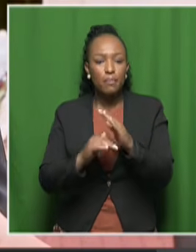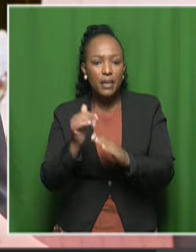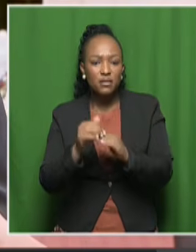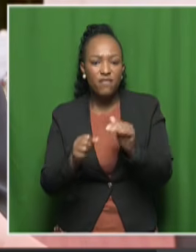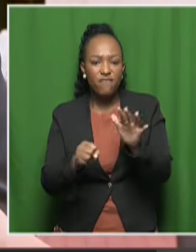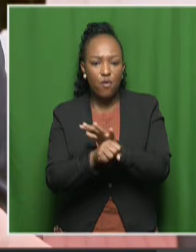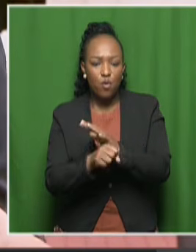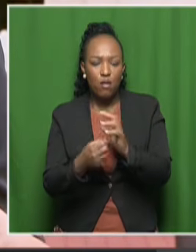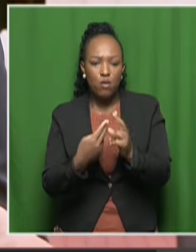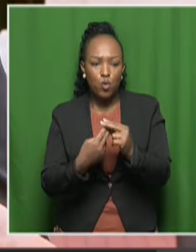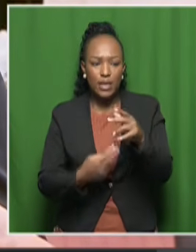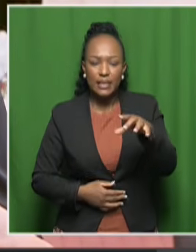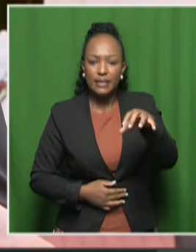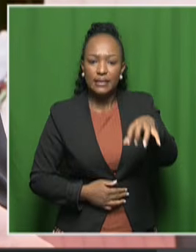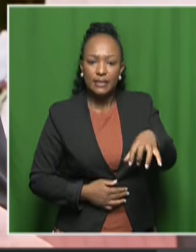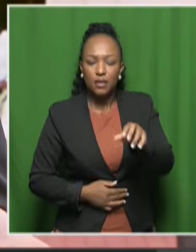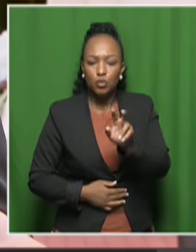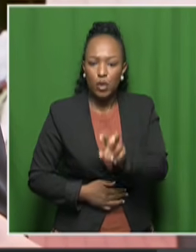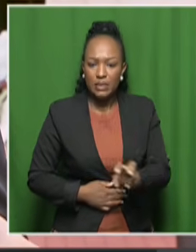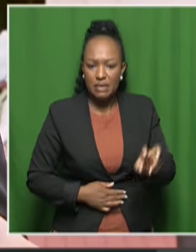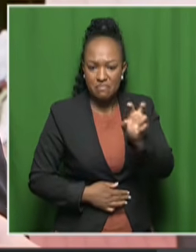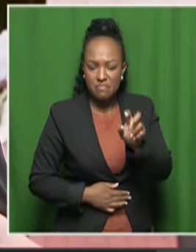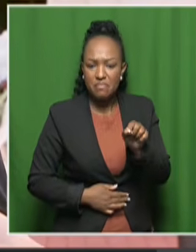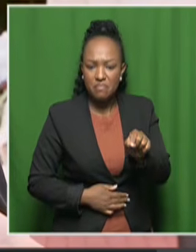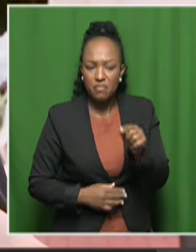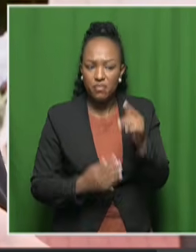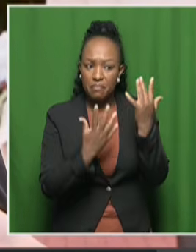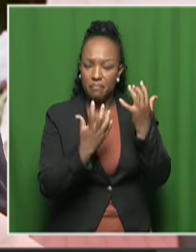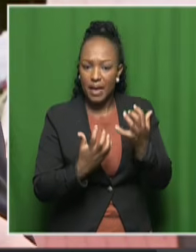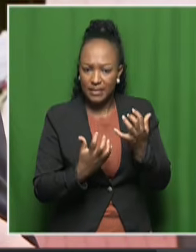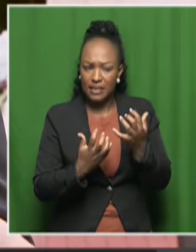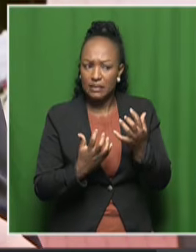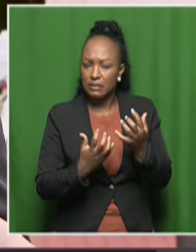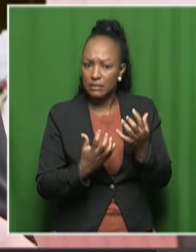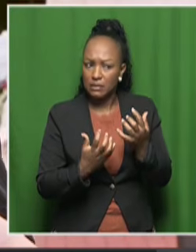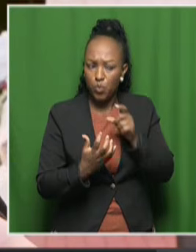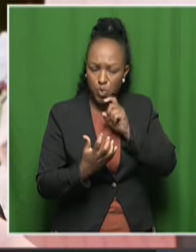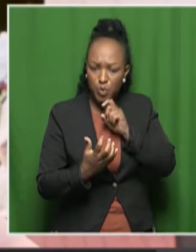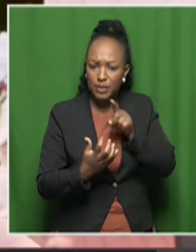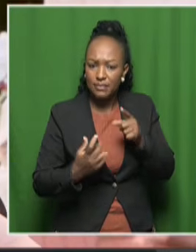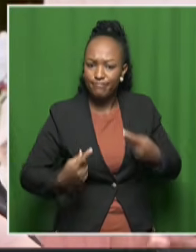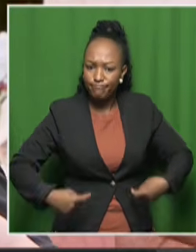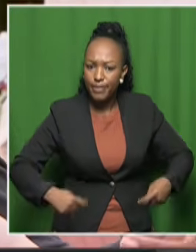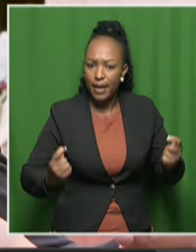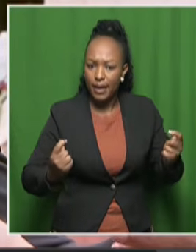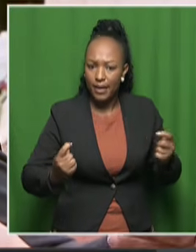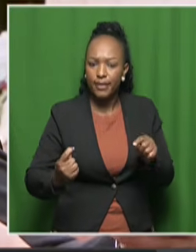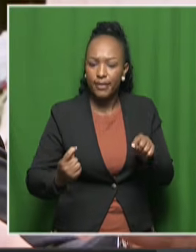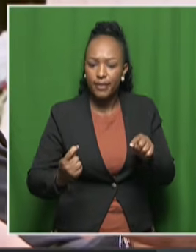a tourism unit with a budget. So it is that the money to